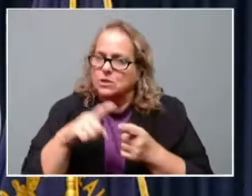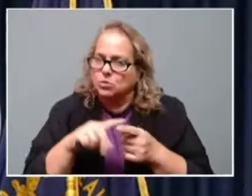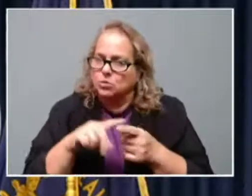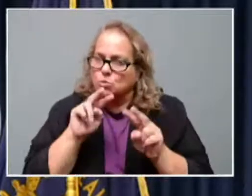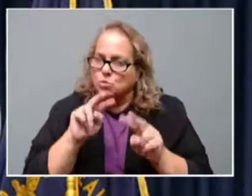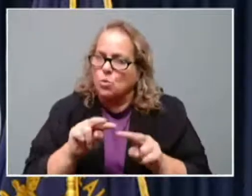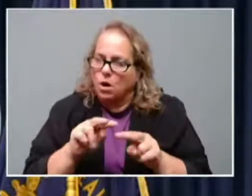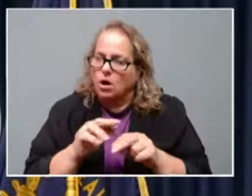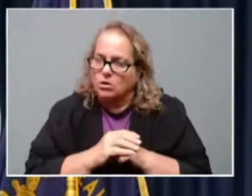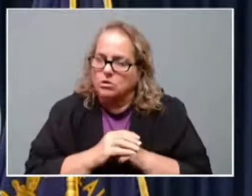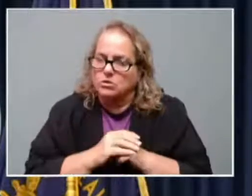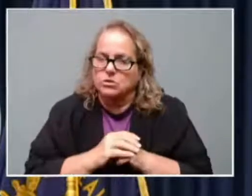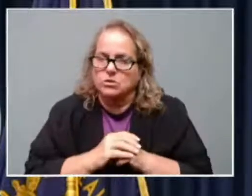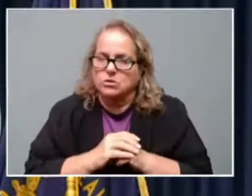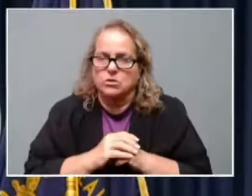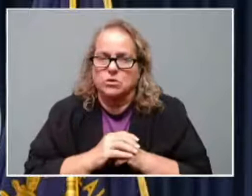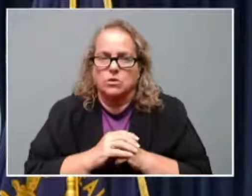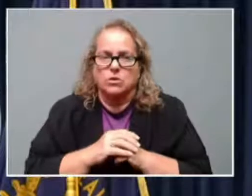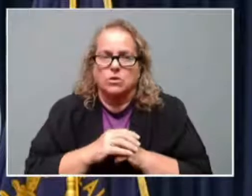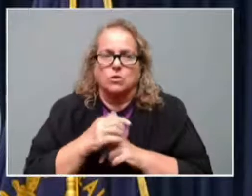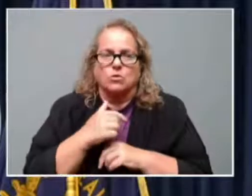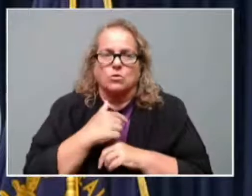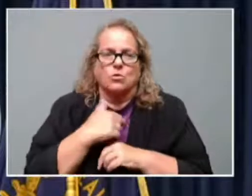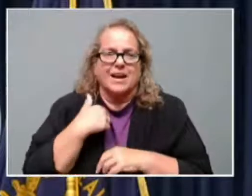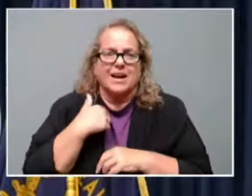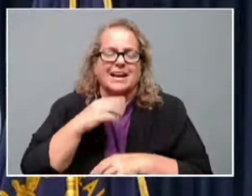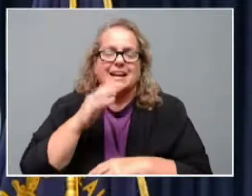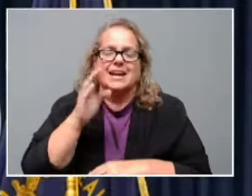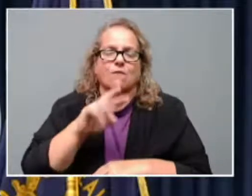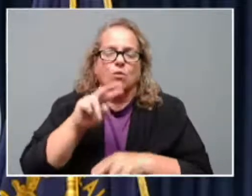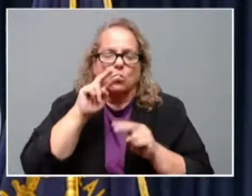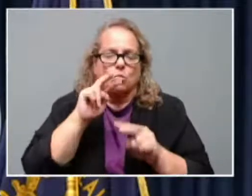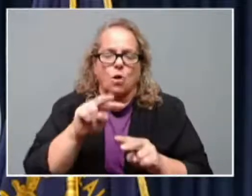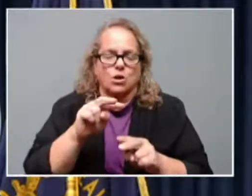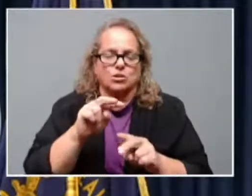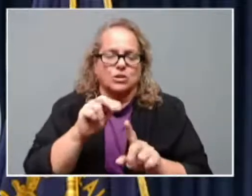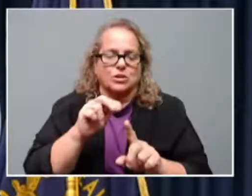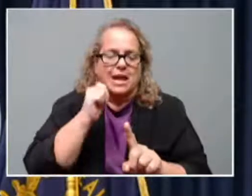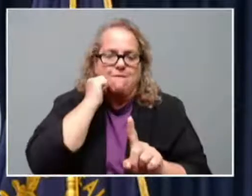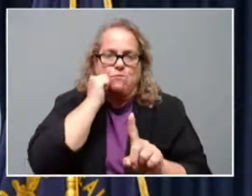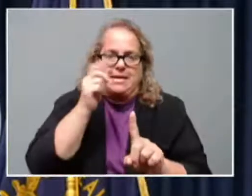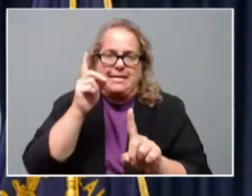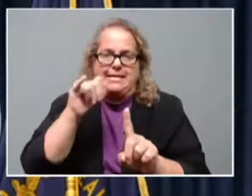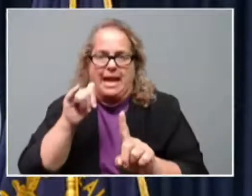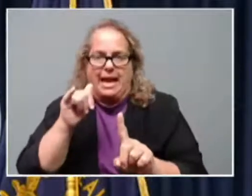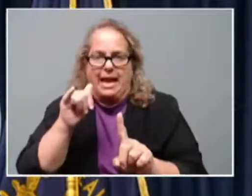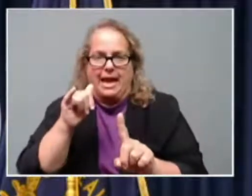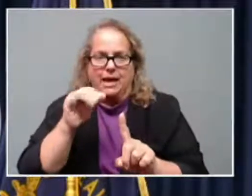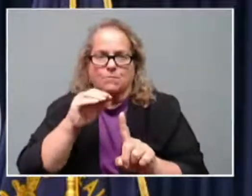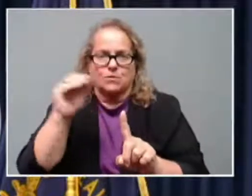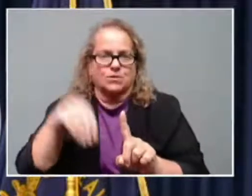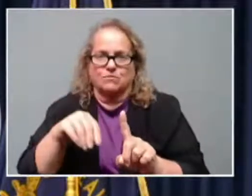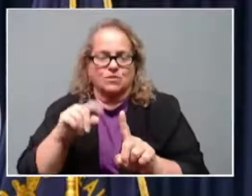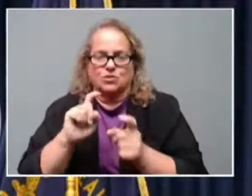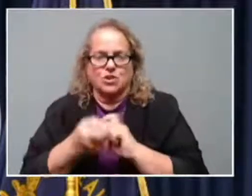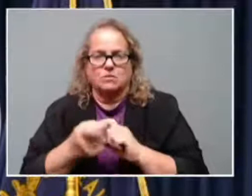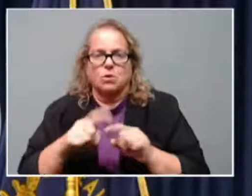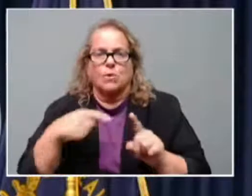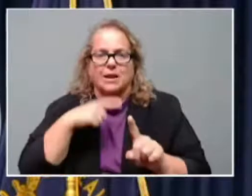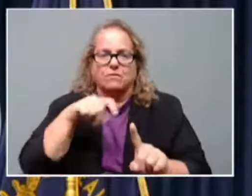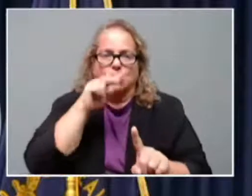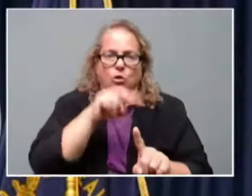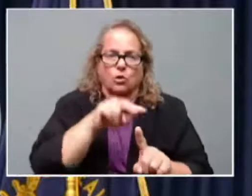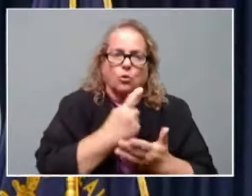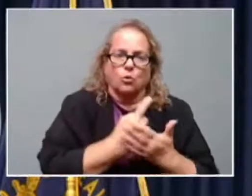We don't put a whole lot of stock in day over day positivity changes as opposed to week over week, but I will say today is higher